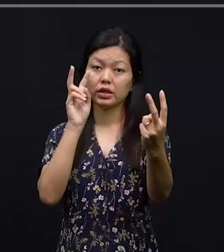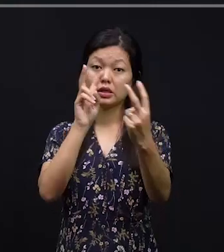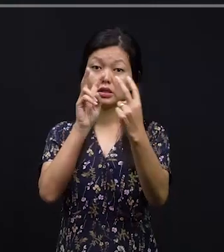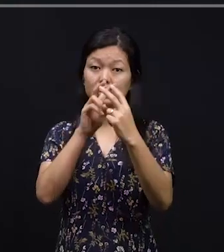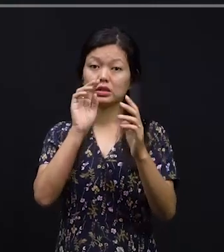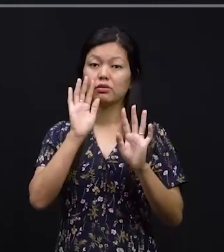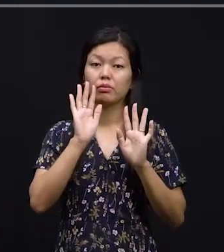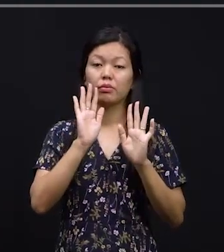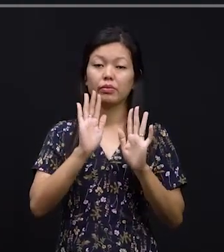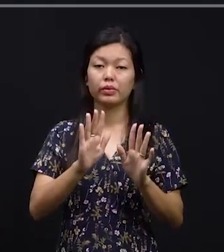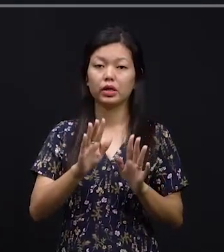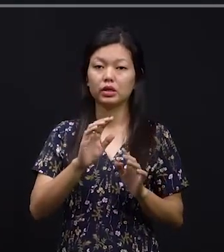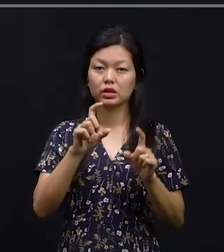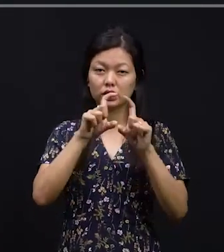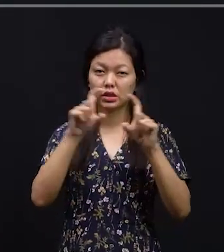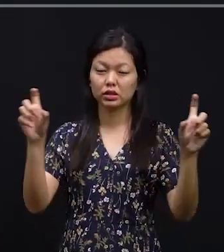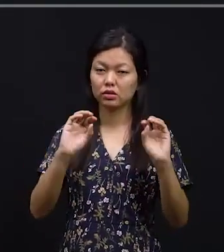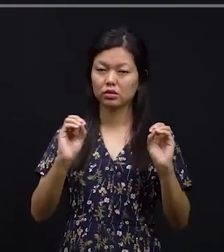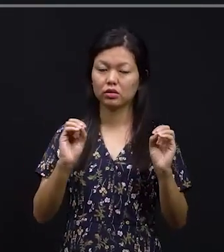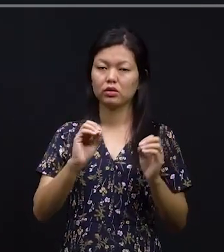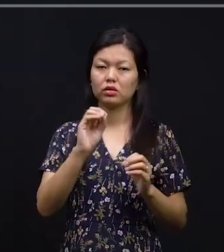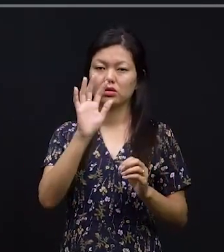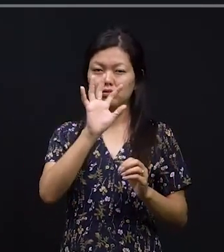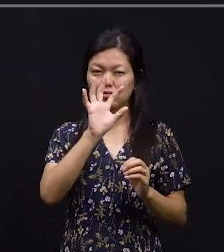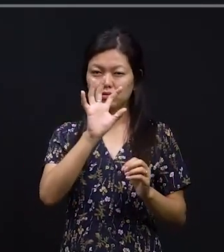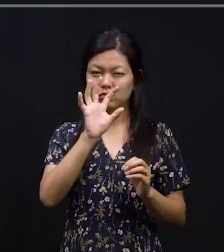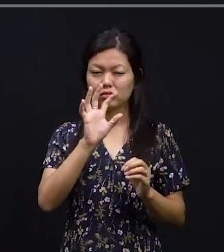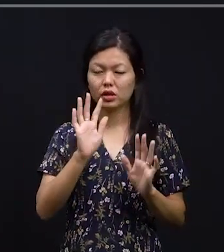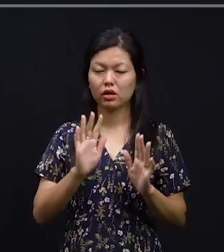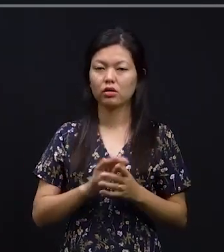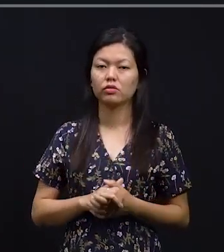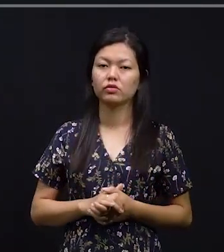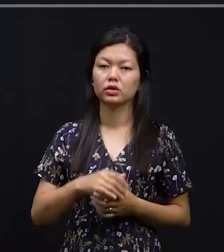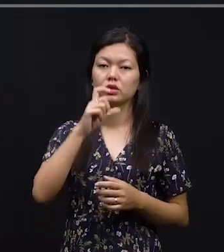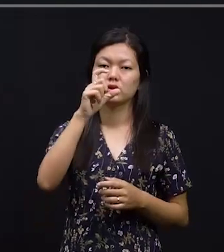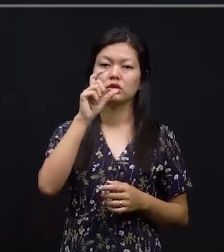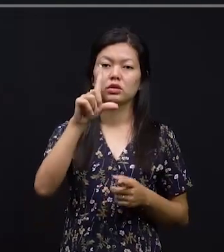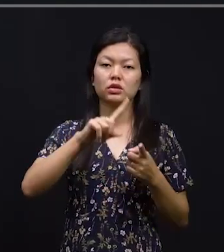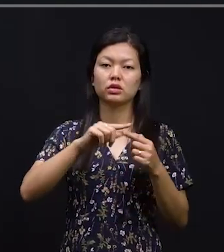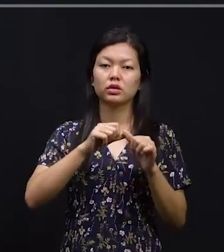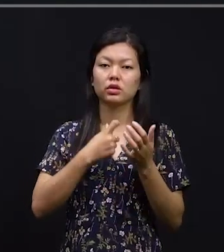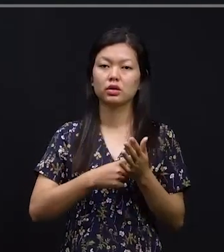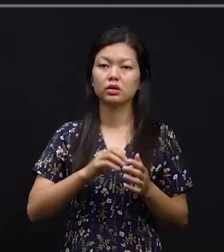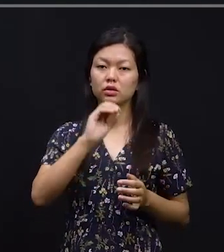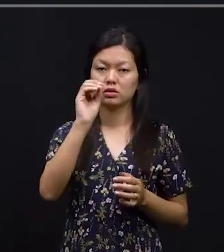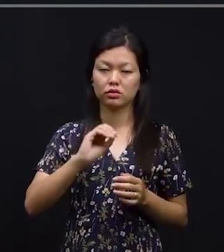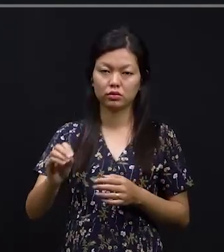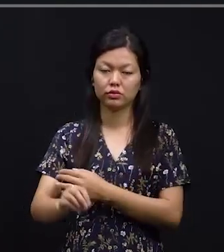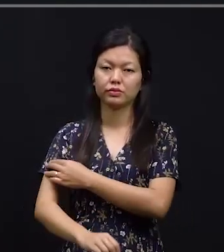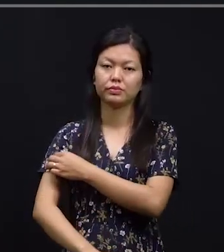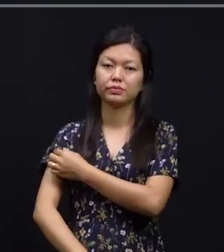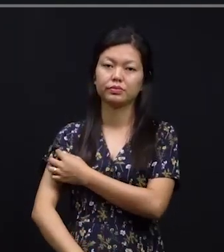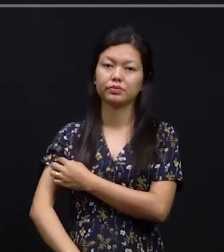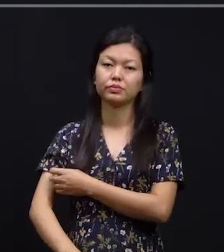clear images. So the house just opposite to them. We are not talking about anything that is far away from them. Just the next